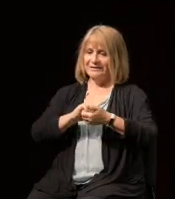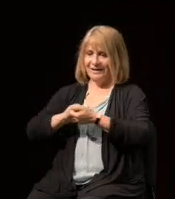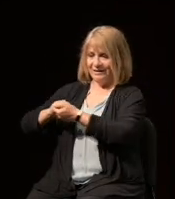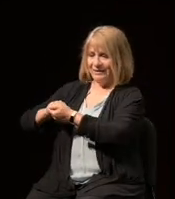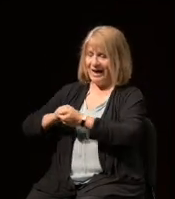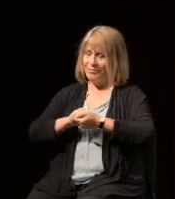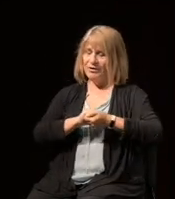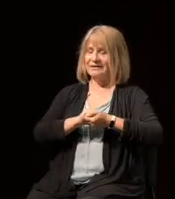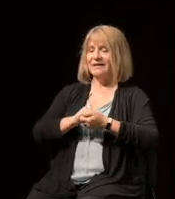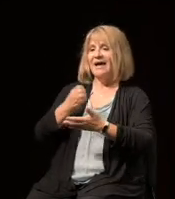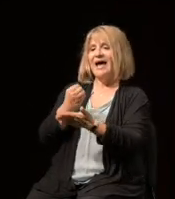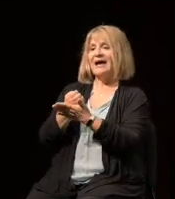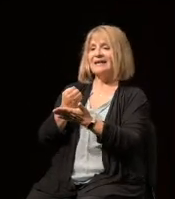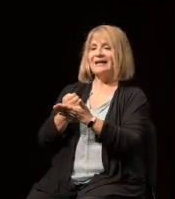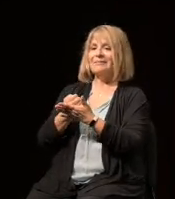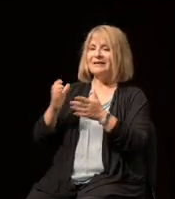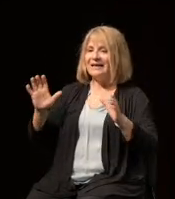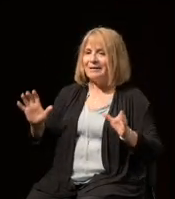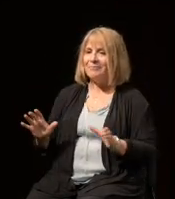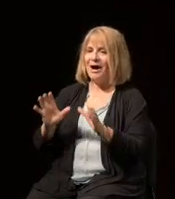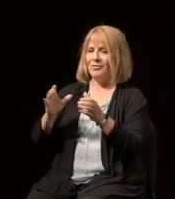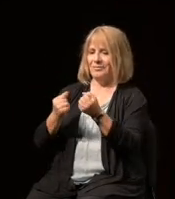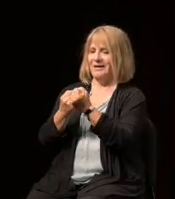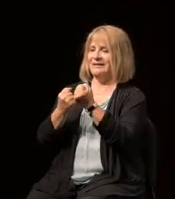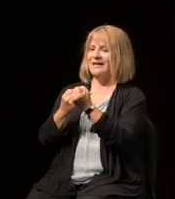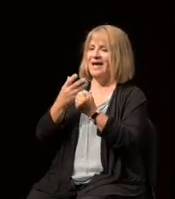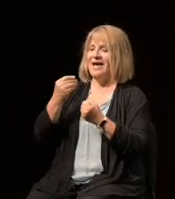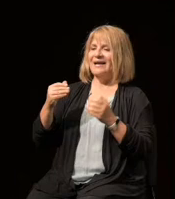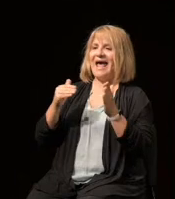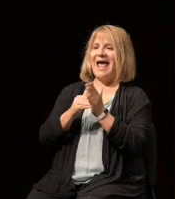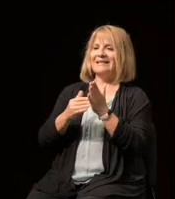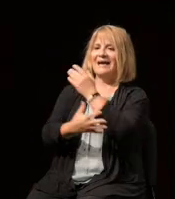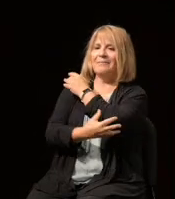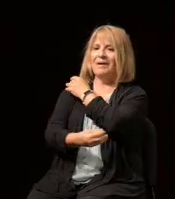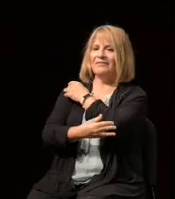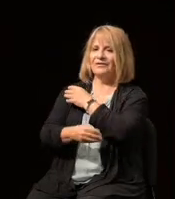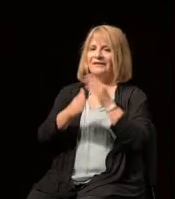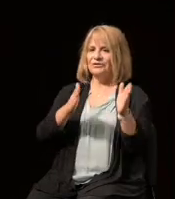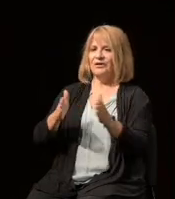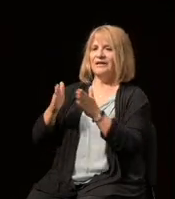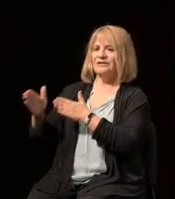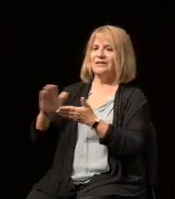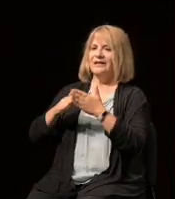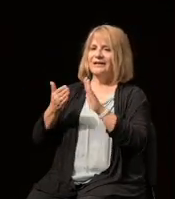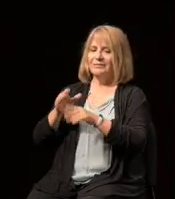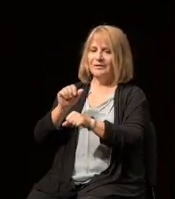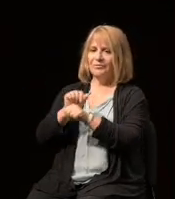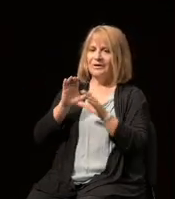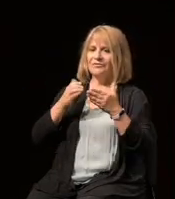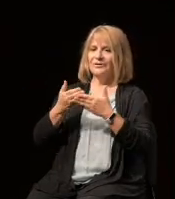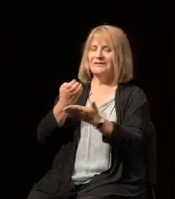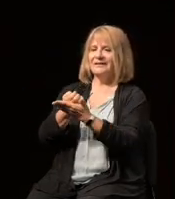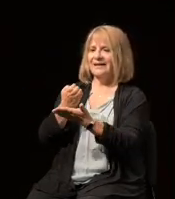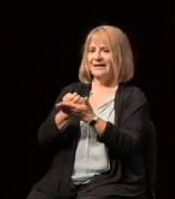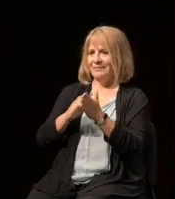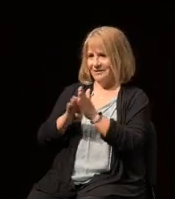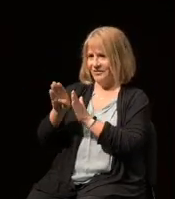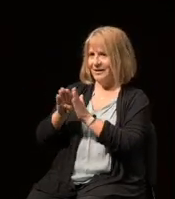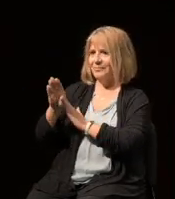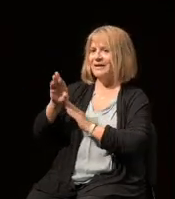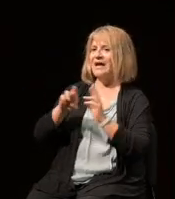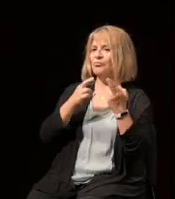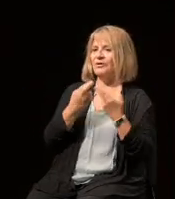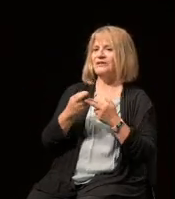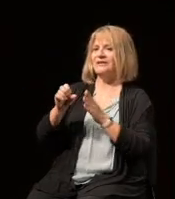economic empowerment and anti-poverty strategies, community workforce and economic development, and regional and